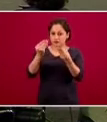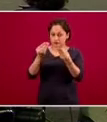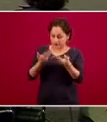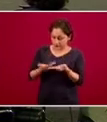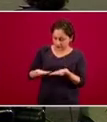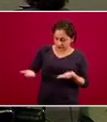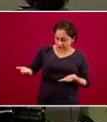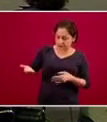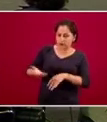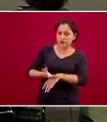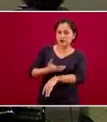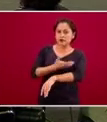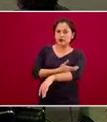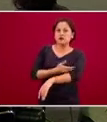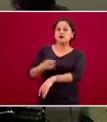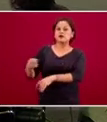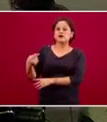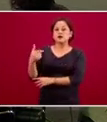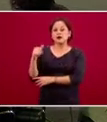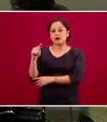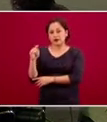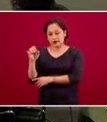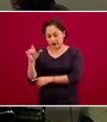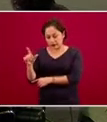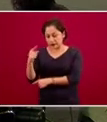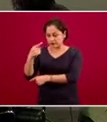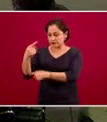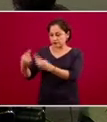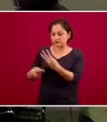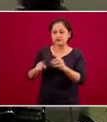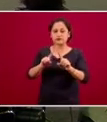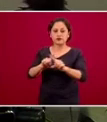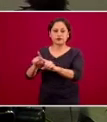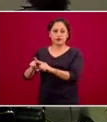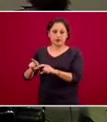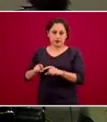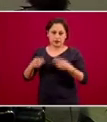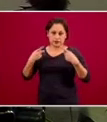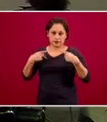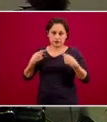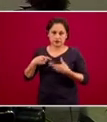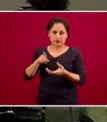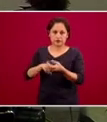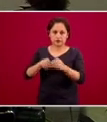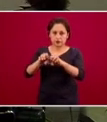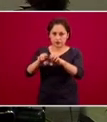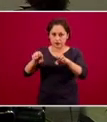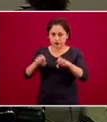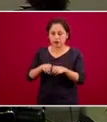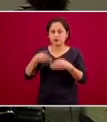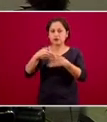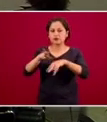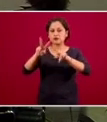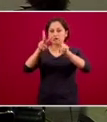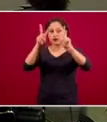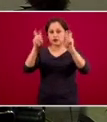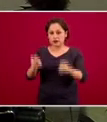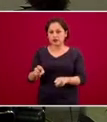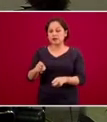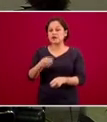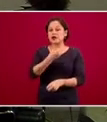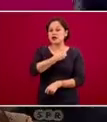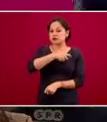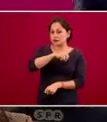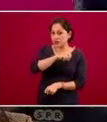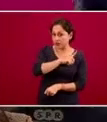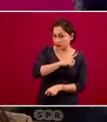Thank you very much to all of my colleagues, Deputy Secretary Dr. Gattel, all the team that is in charge of the mental